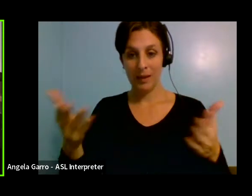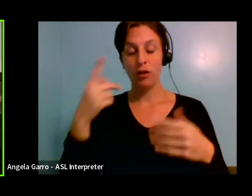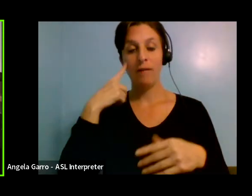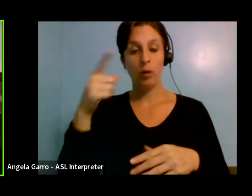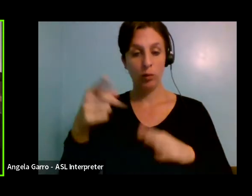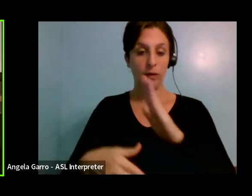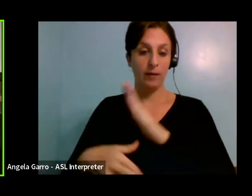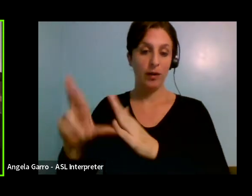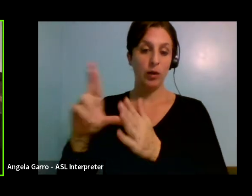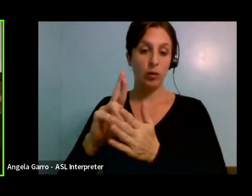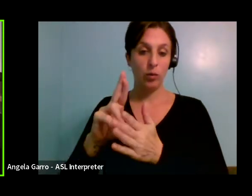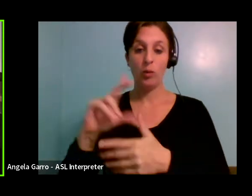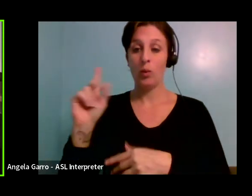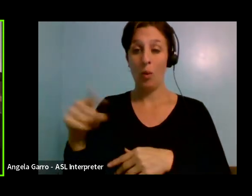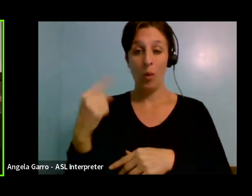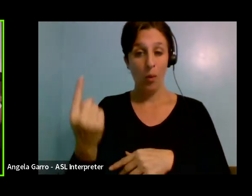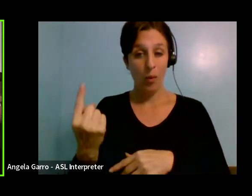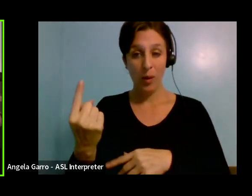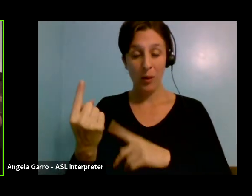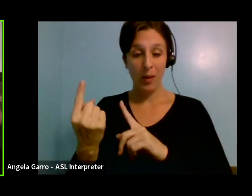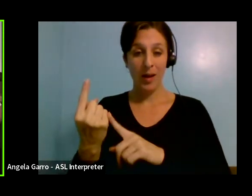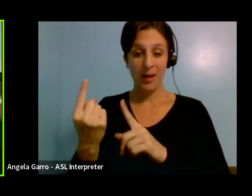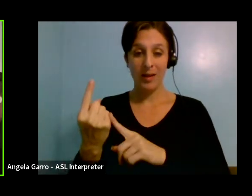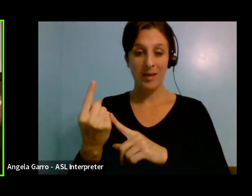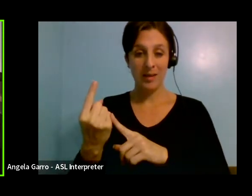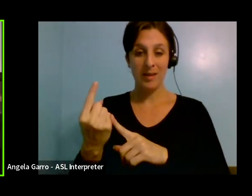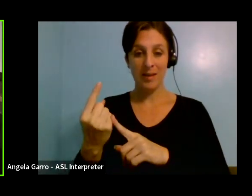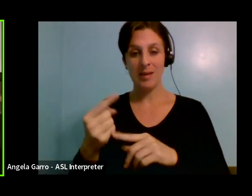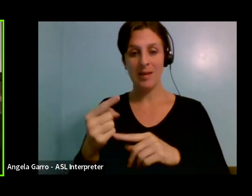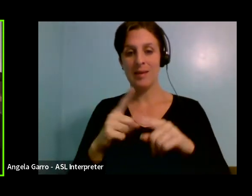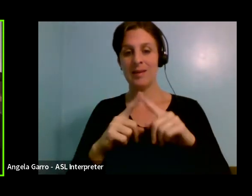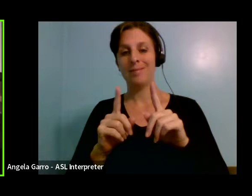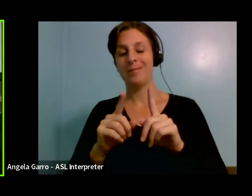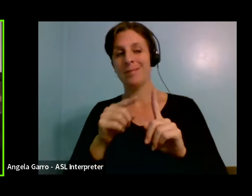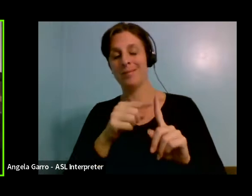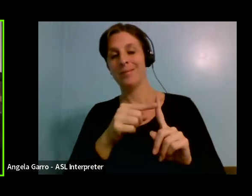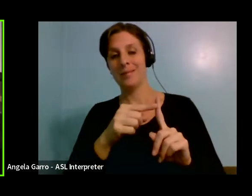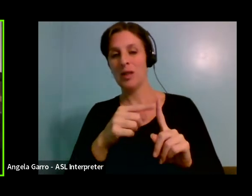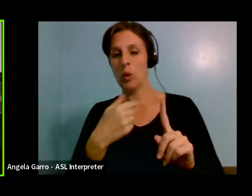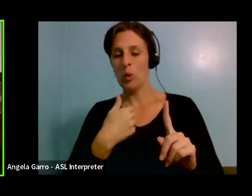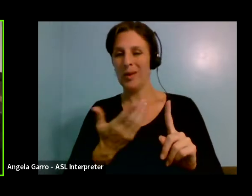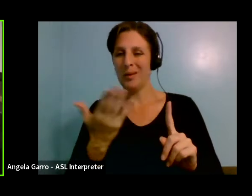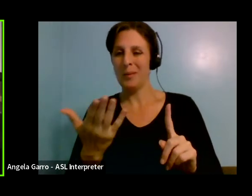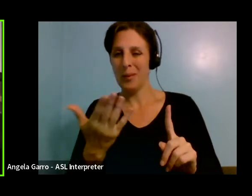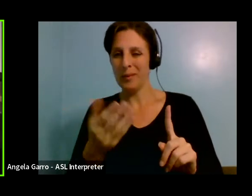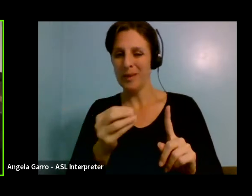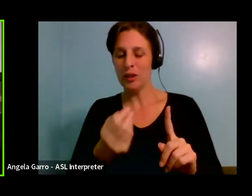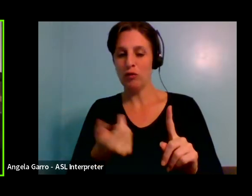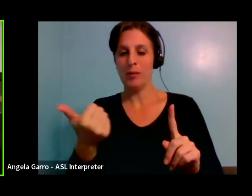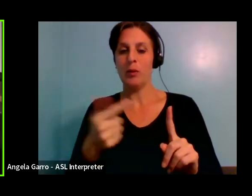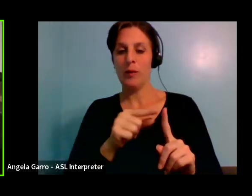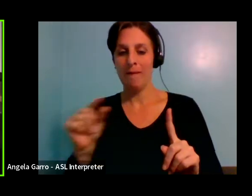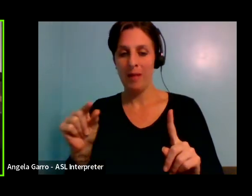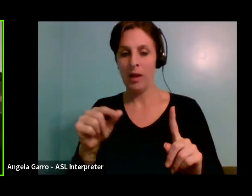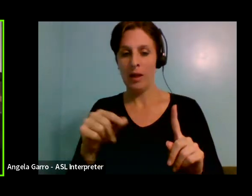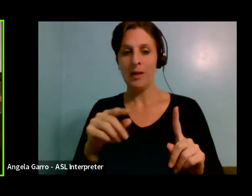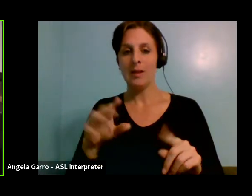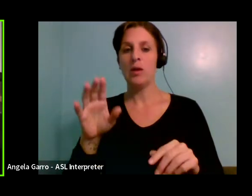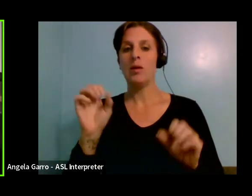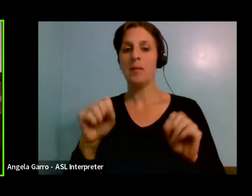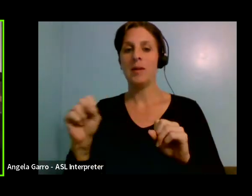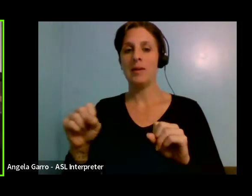review. The only one that's got an asterisk by it is we're proposing to move what would typically be a September